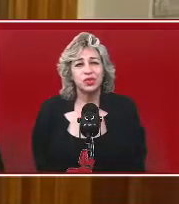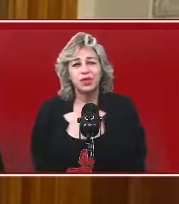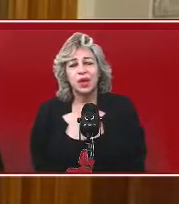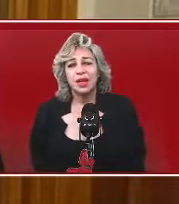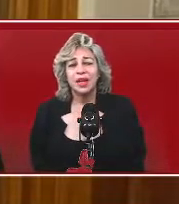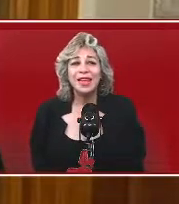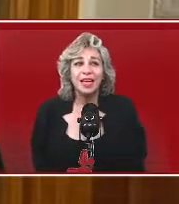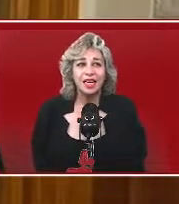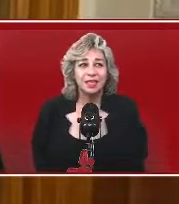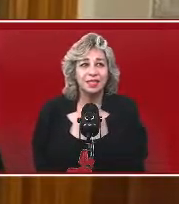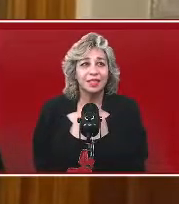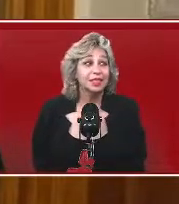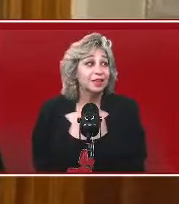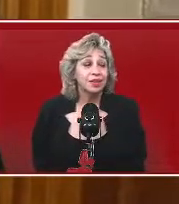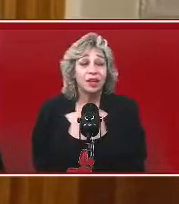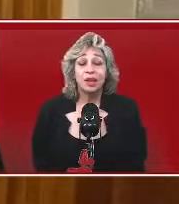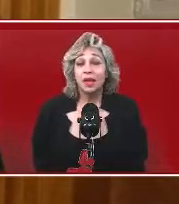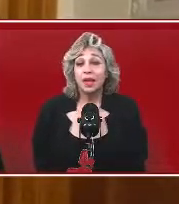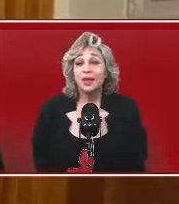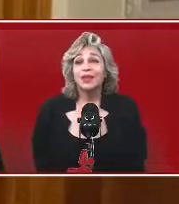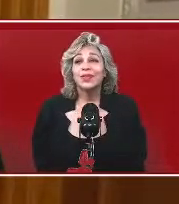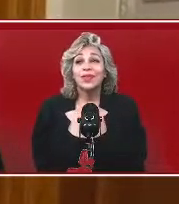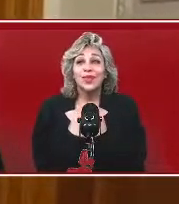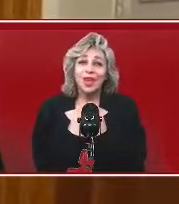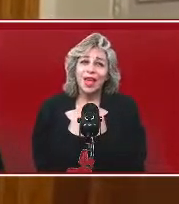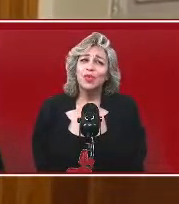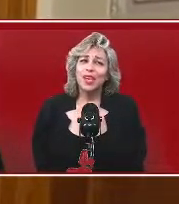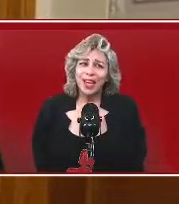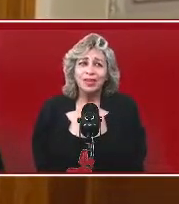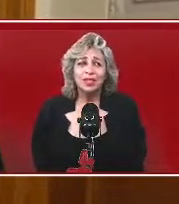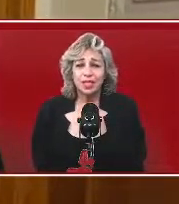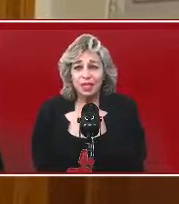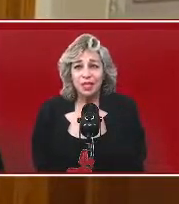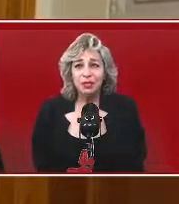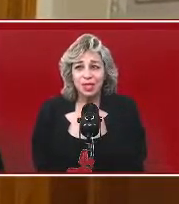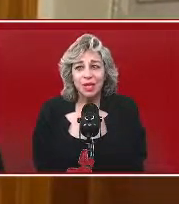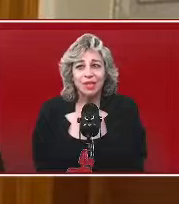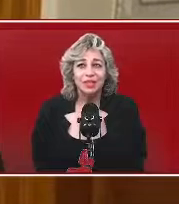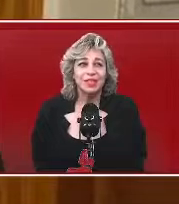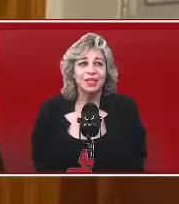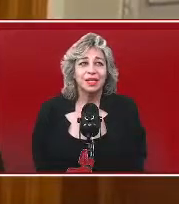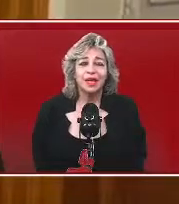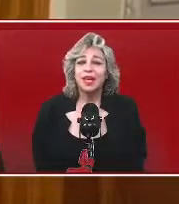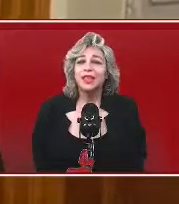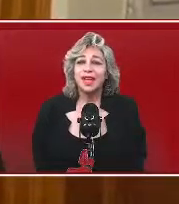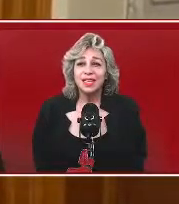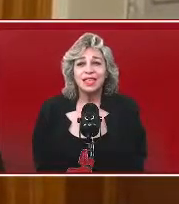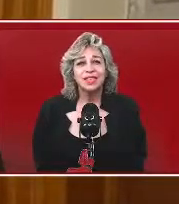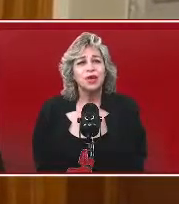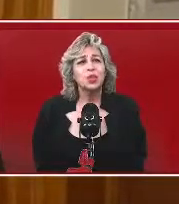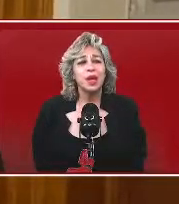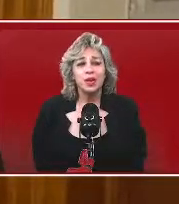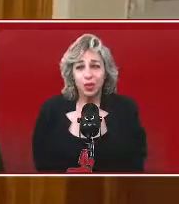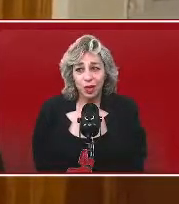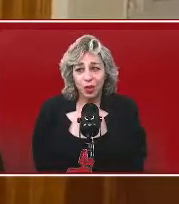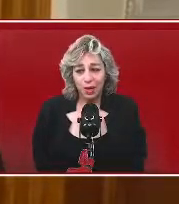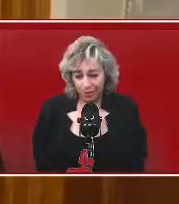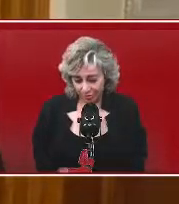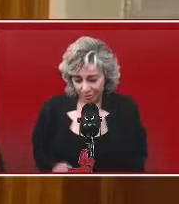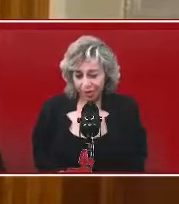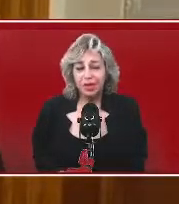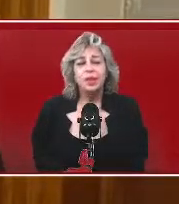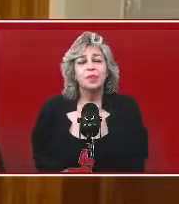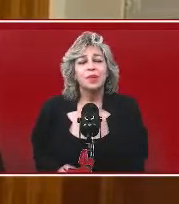or leading us. Lo que cuentan son los resultados. And what counts is the results. Bien. That is to say, we are doing